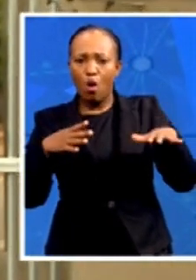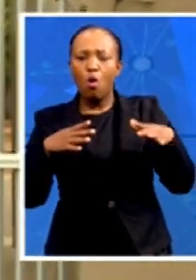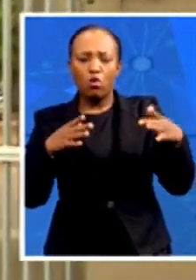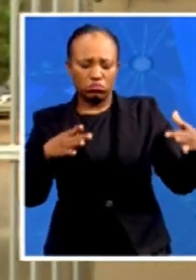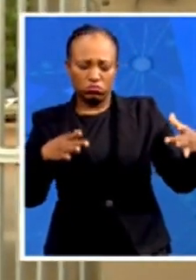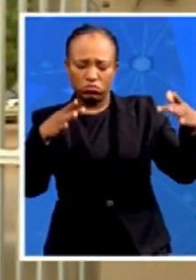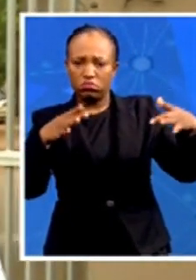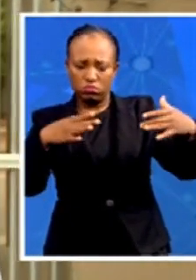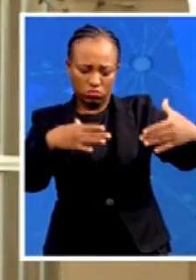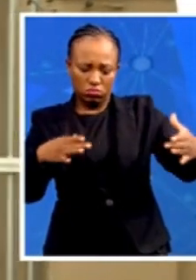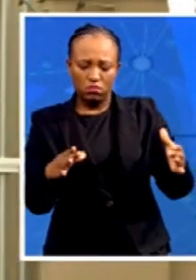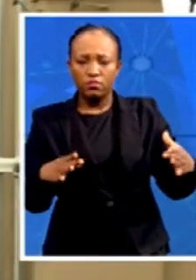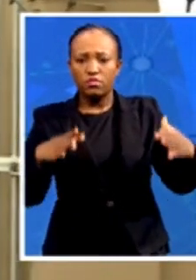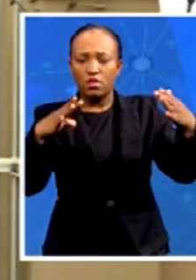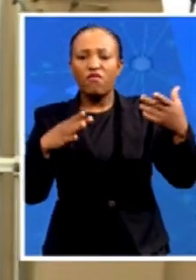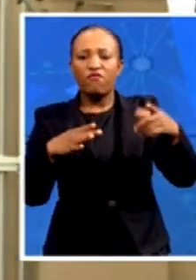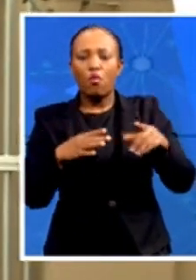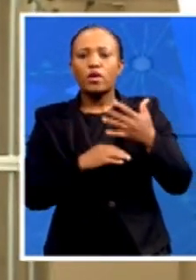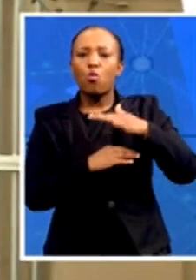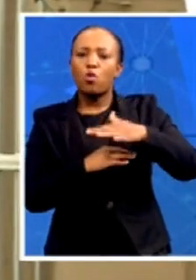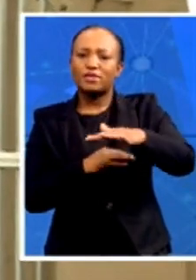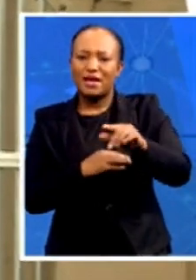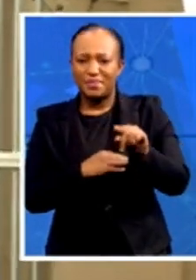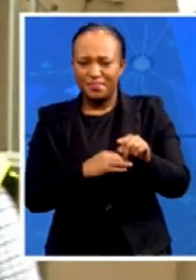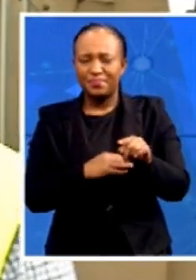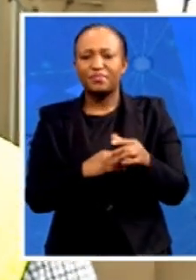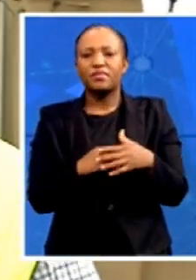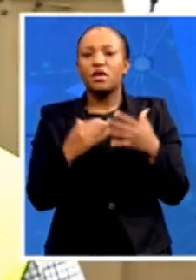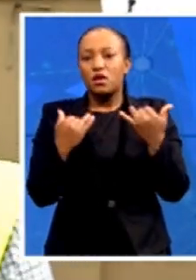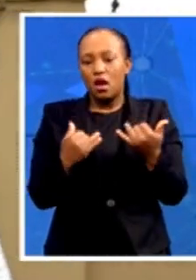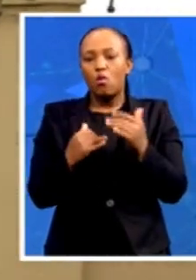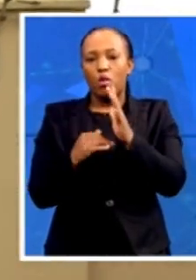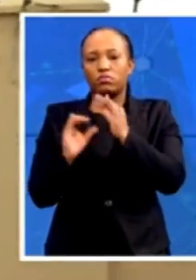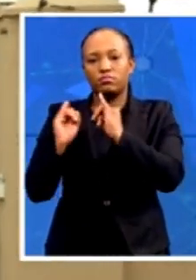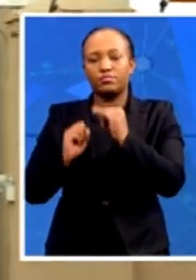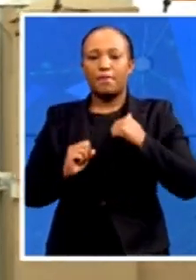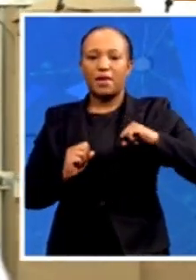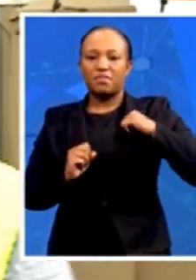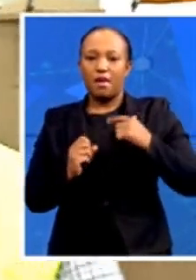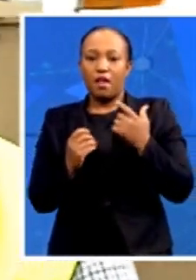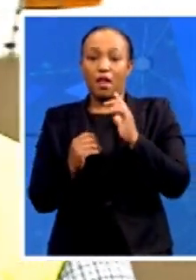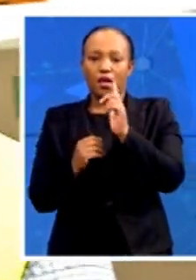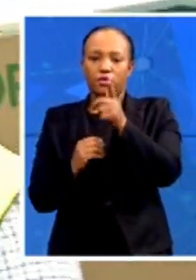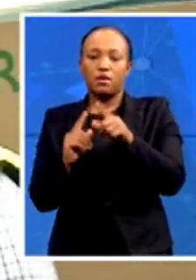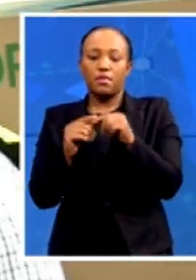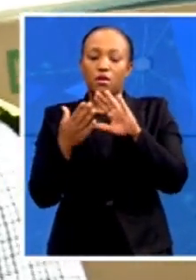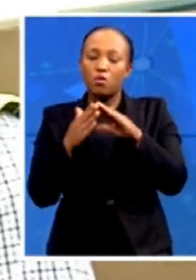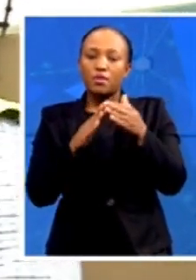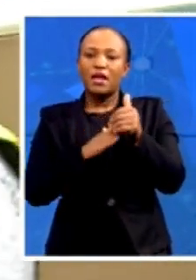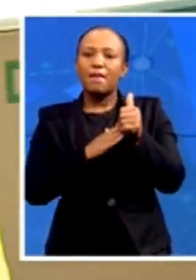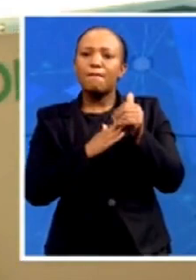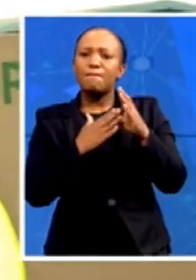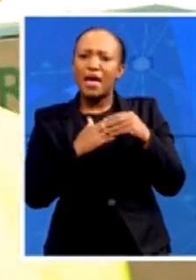water. We're going to speak to the municipality later, but right now I'm joined by one of the community members actually spearheading the march to list